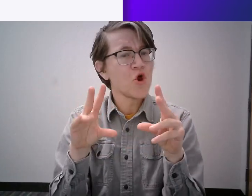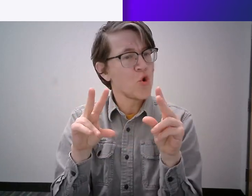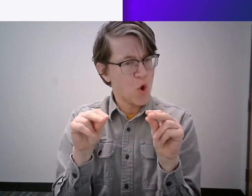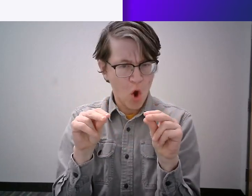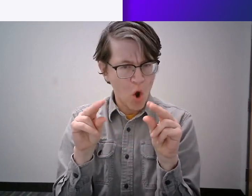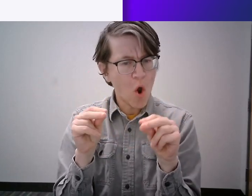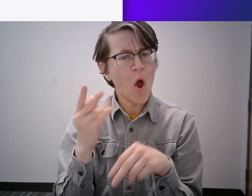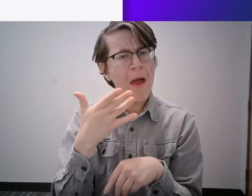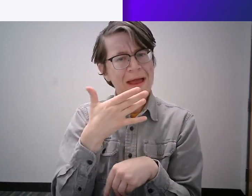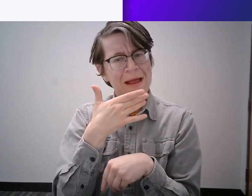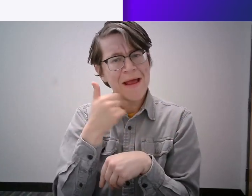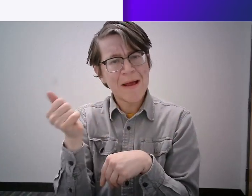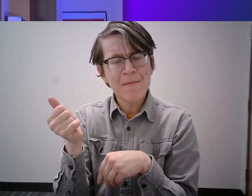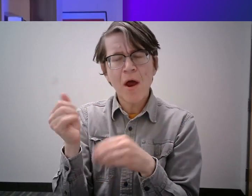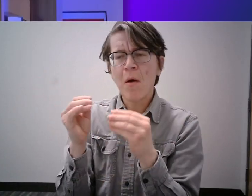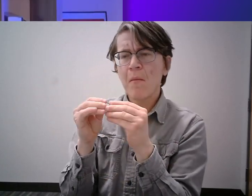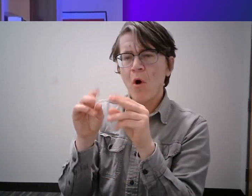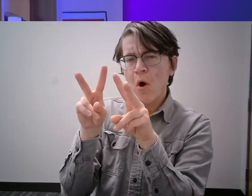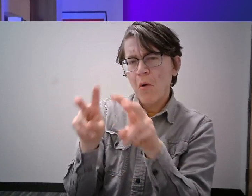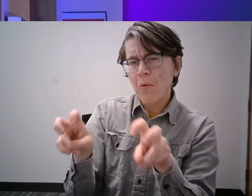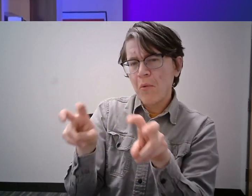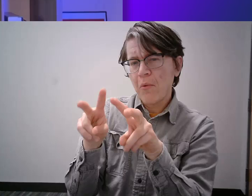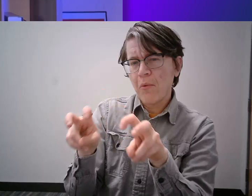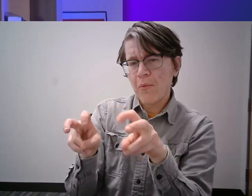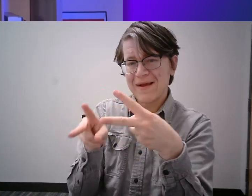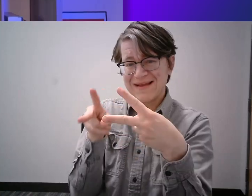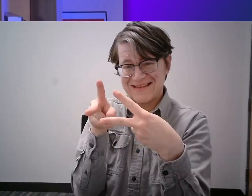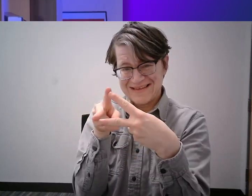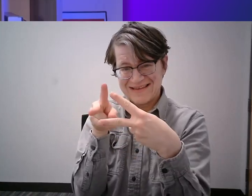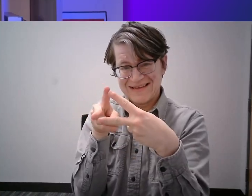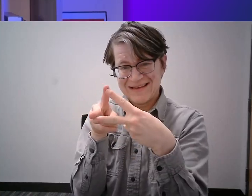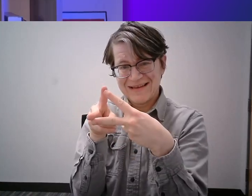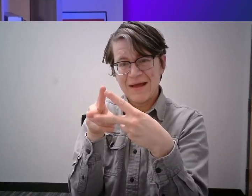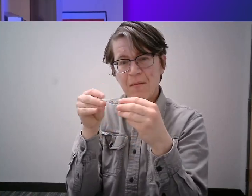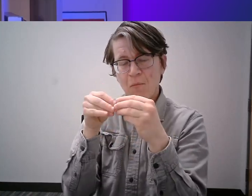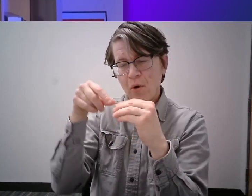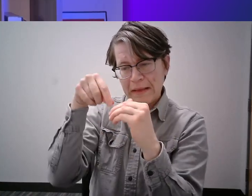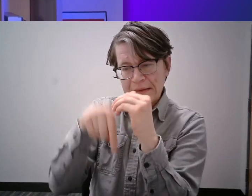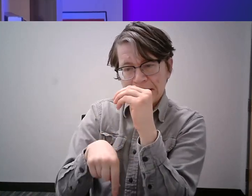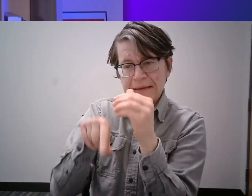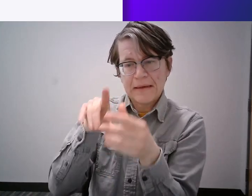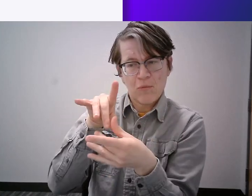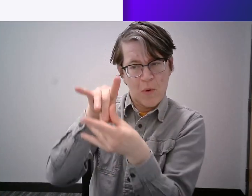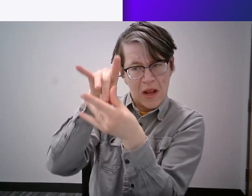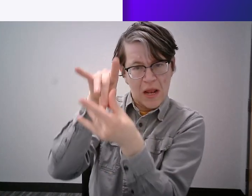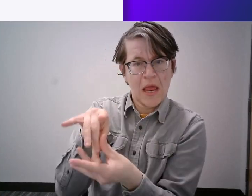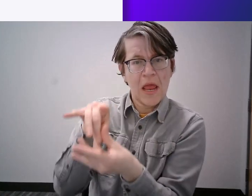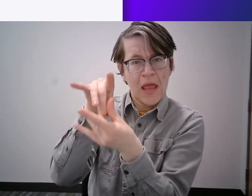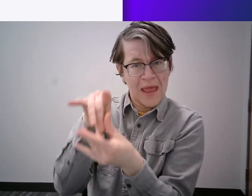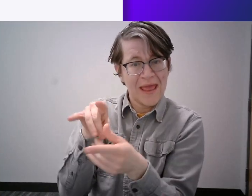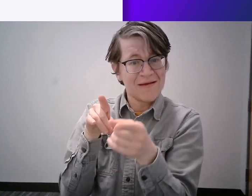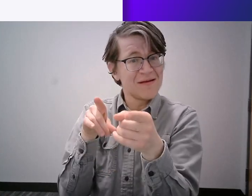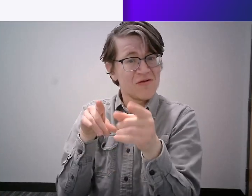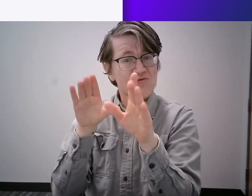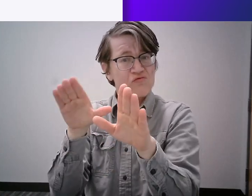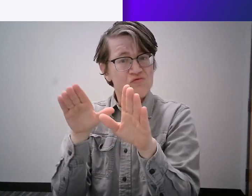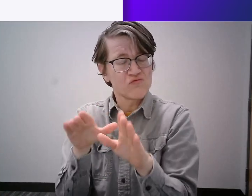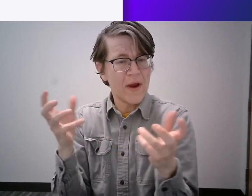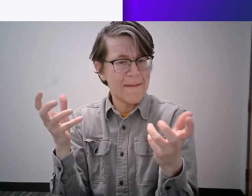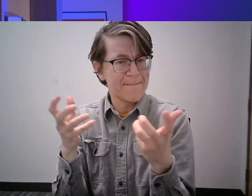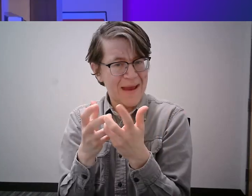Helvetica are actually related on a much deeper level and therefore would make a great